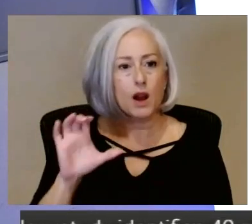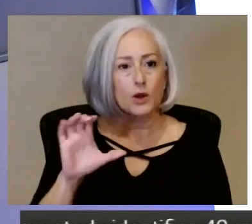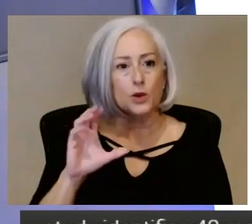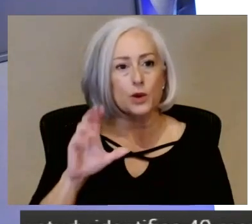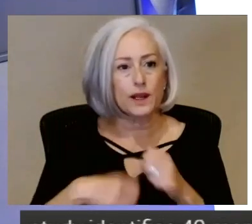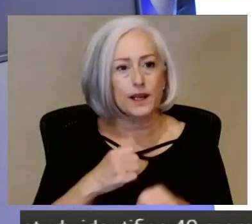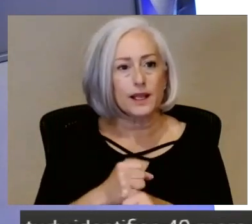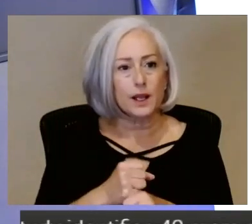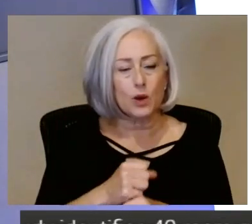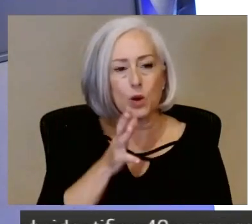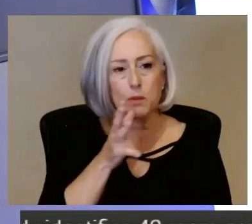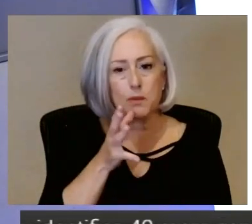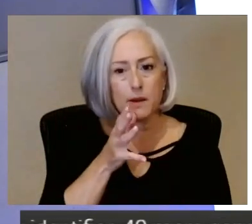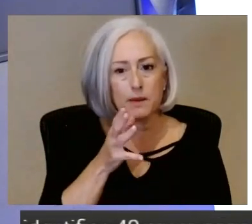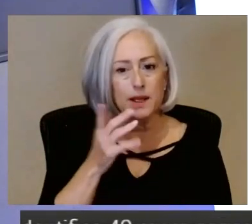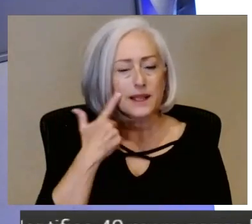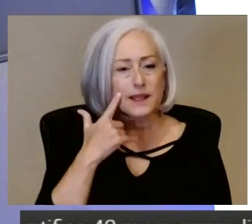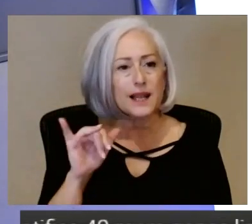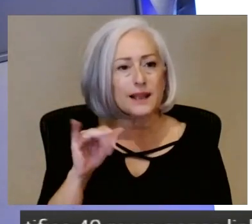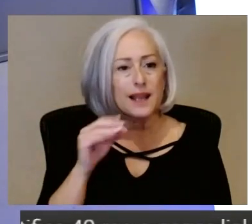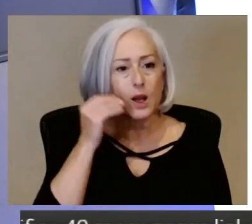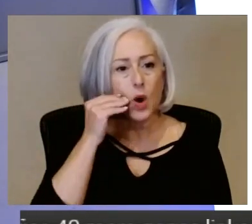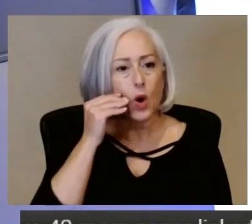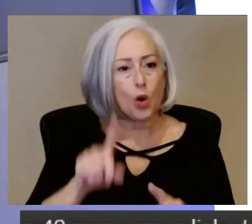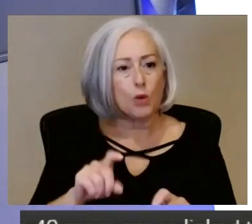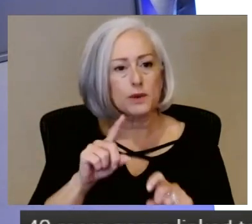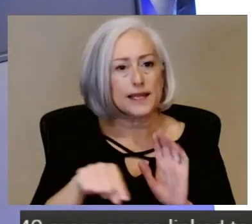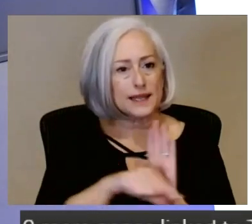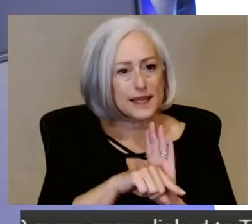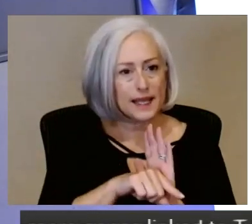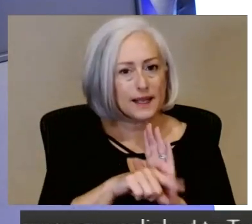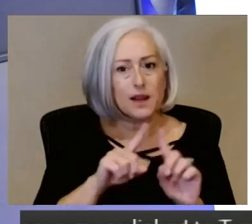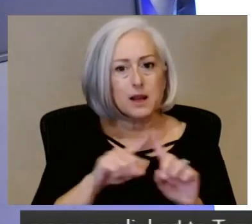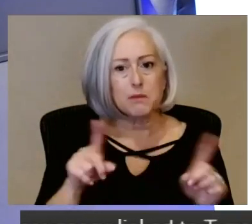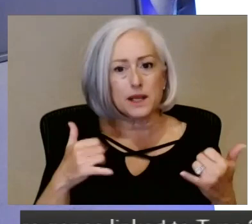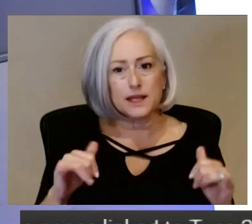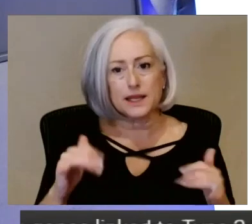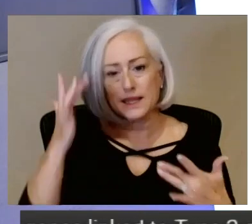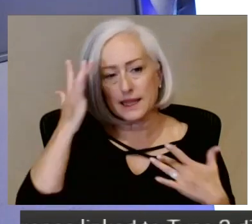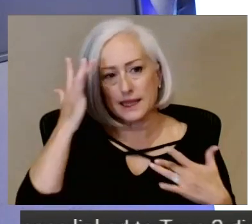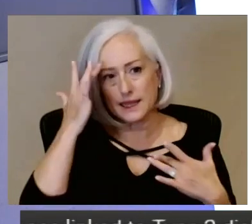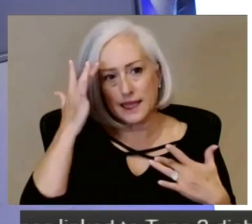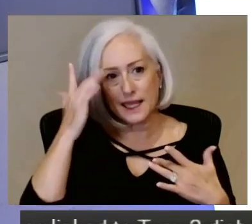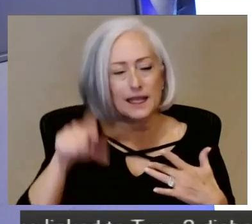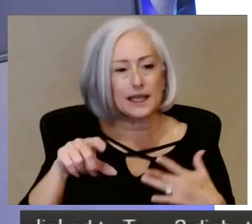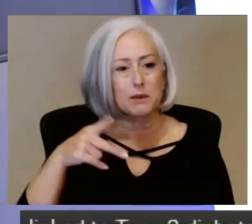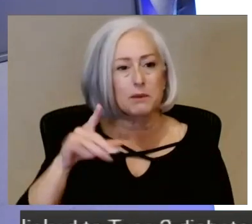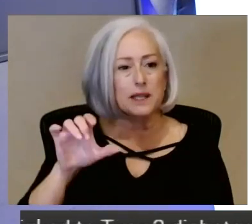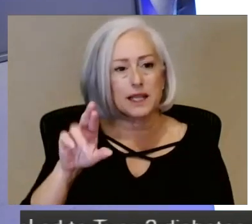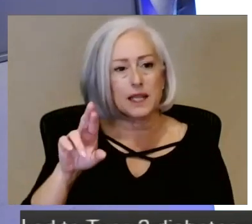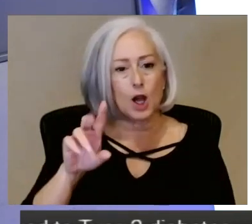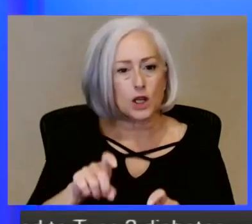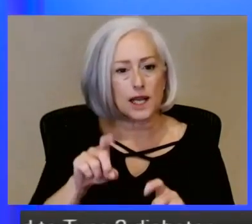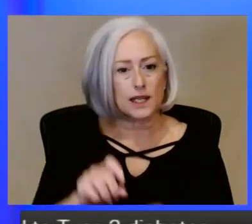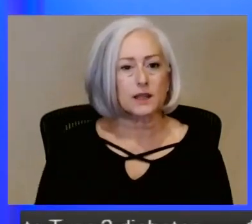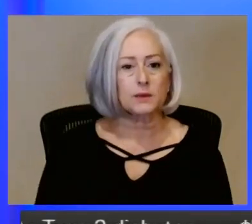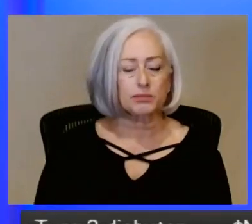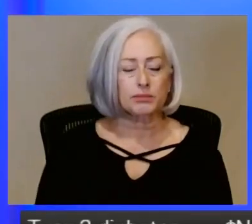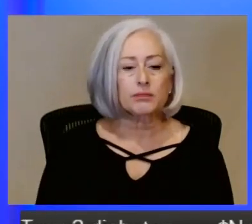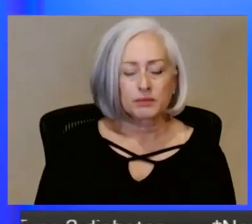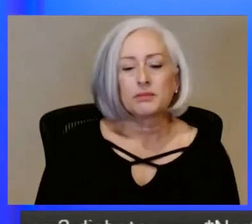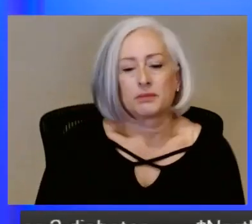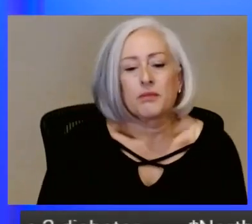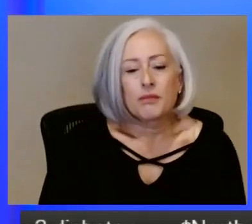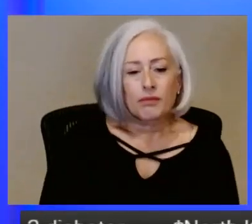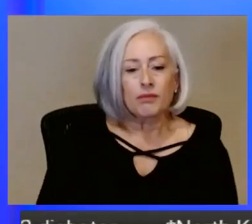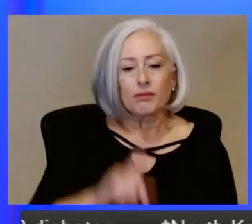a negative test at home, but yeah. she's still having symptoms, so she needs that PCR test. Yeah, I think that's right. I think getting that